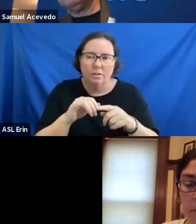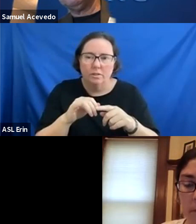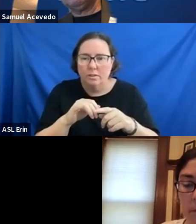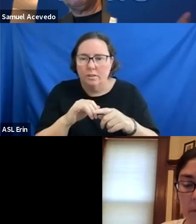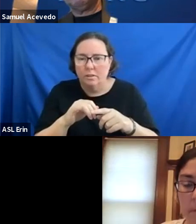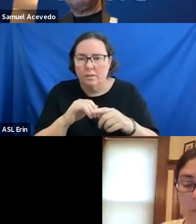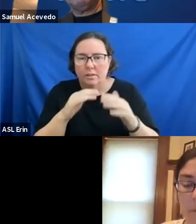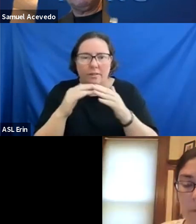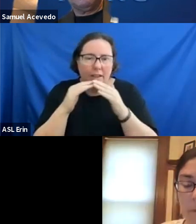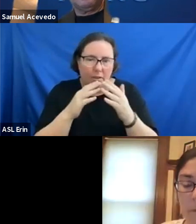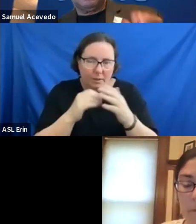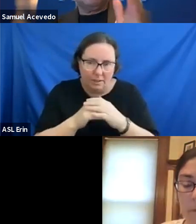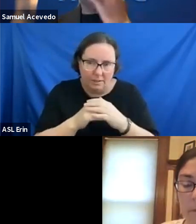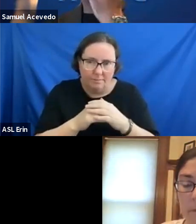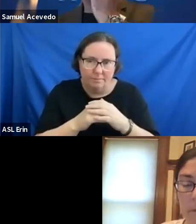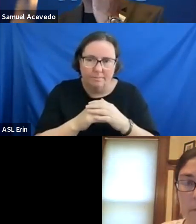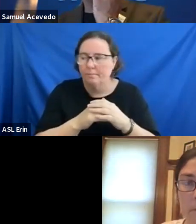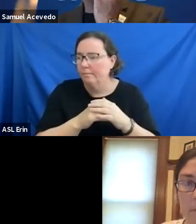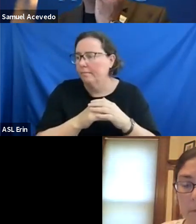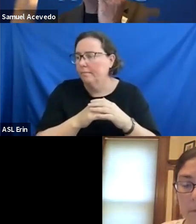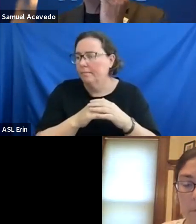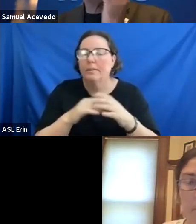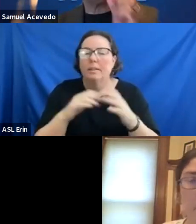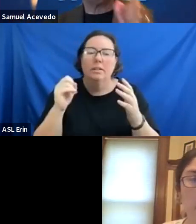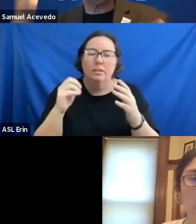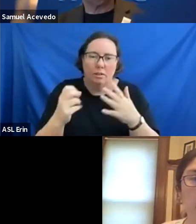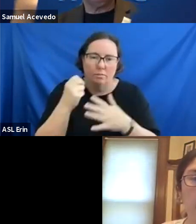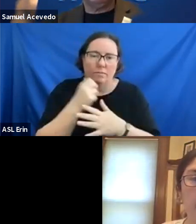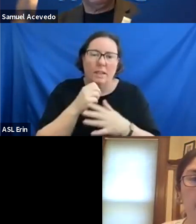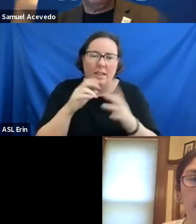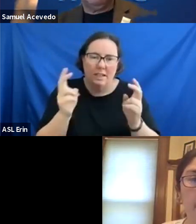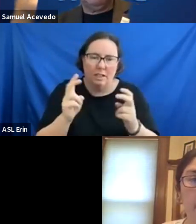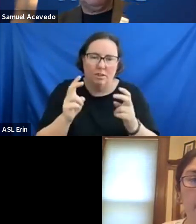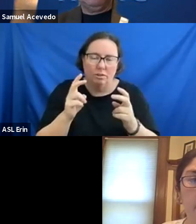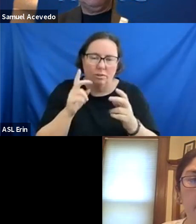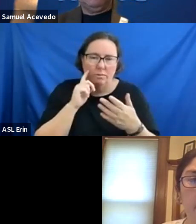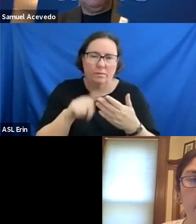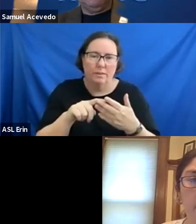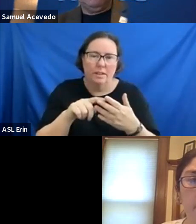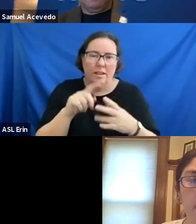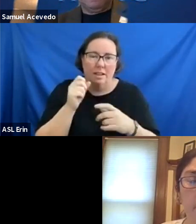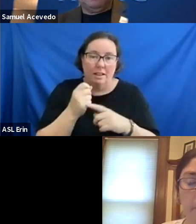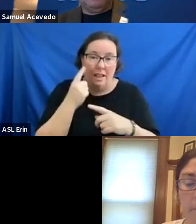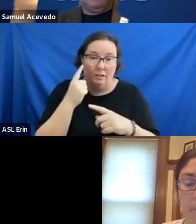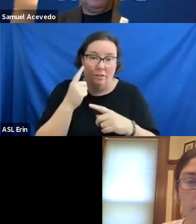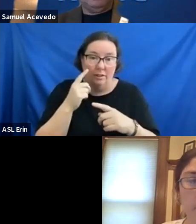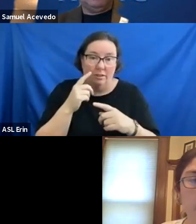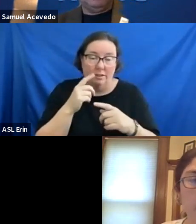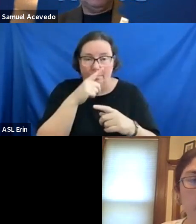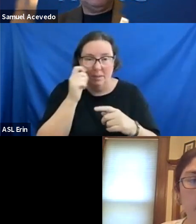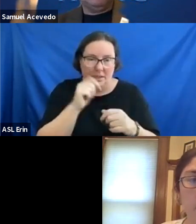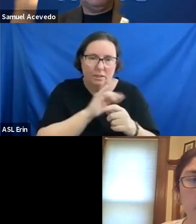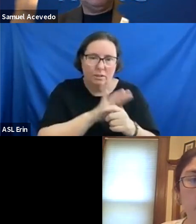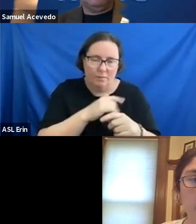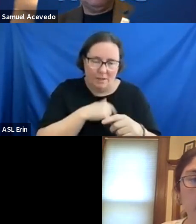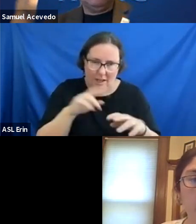or equity. So given the many issues observed with last year's policy change due to pandemic, I